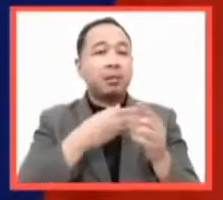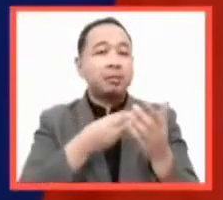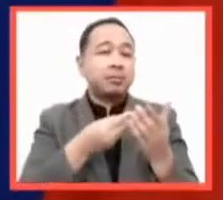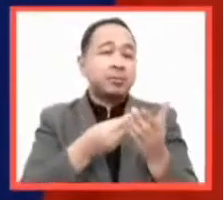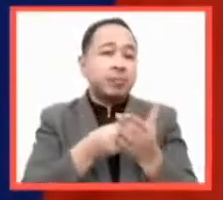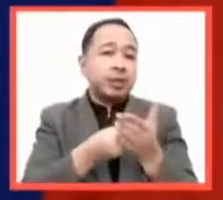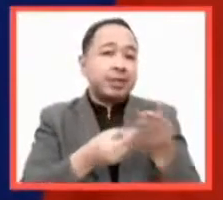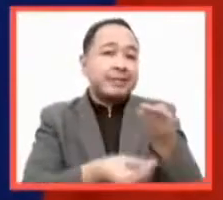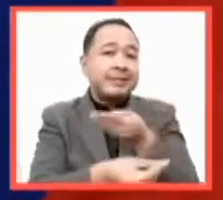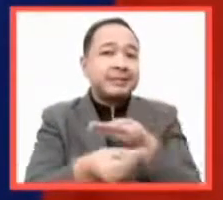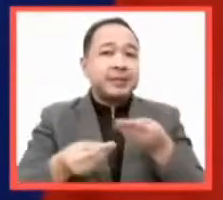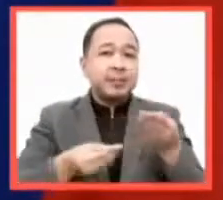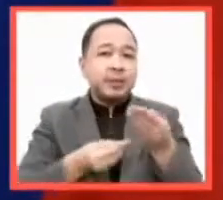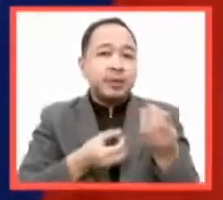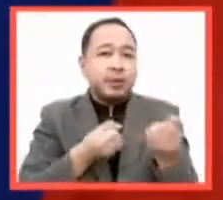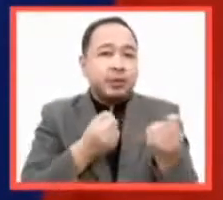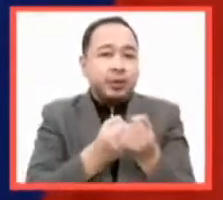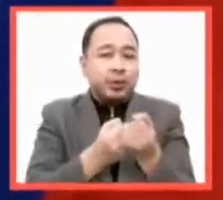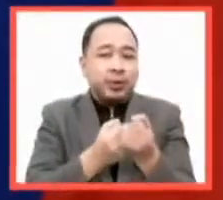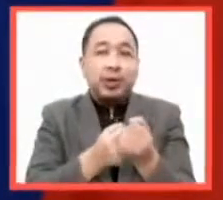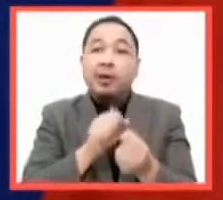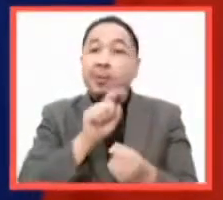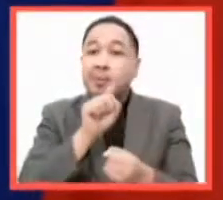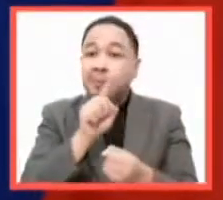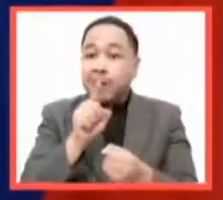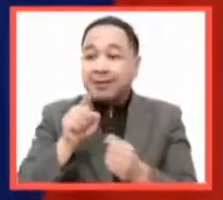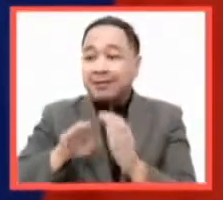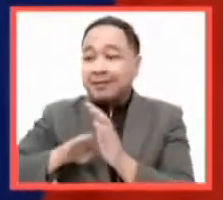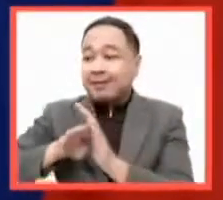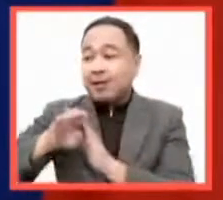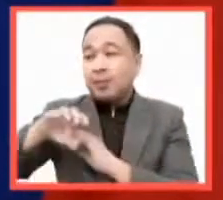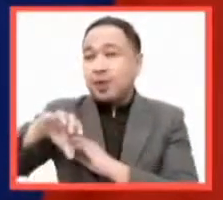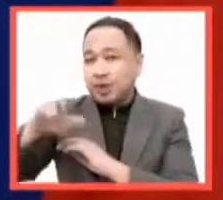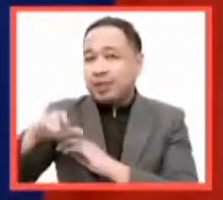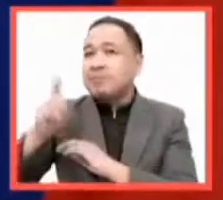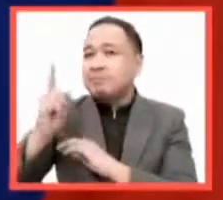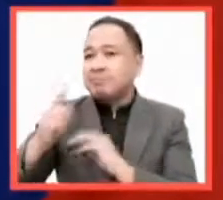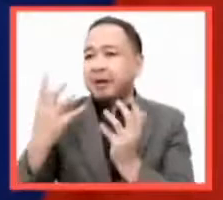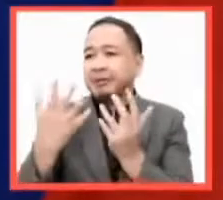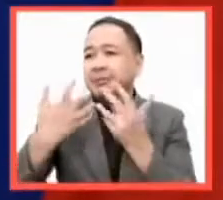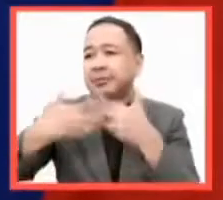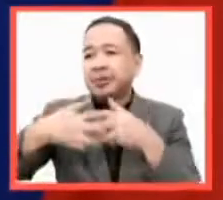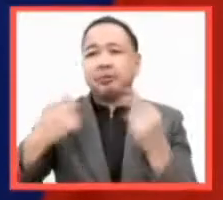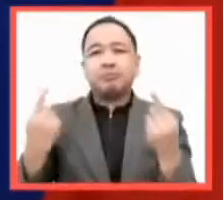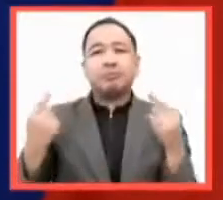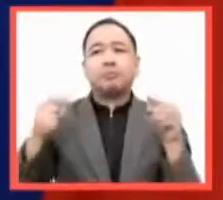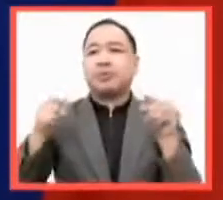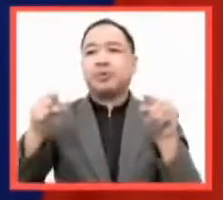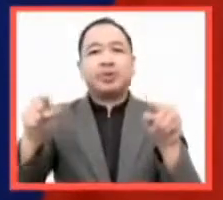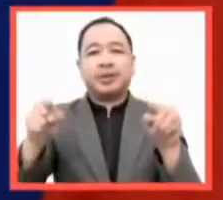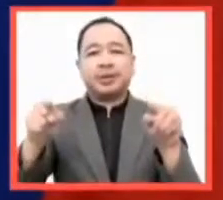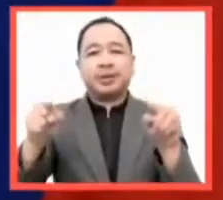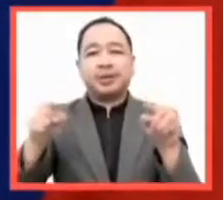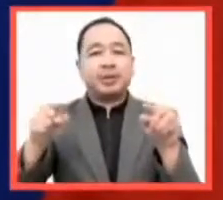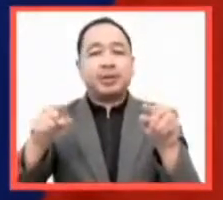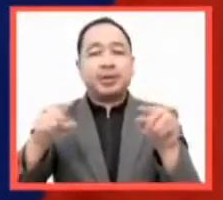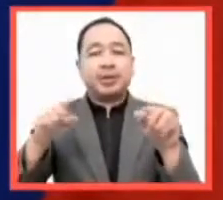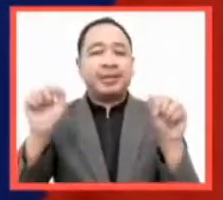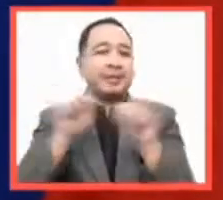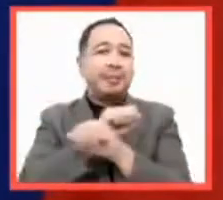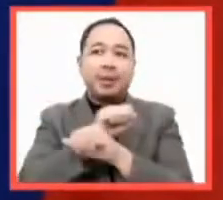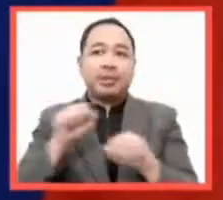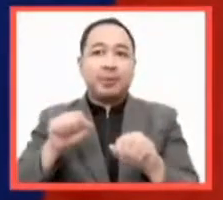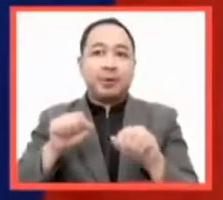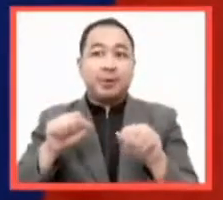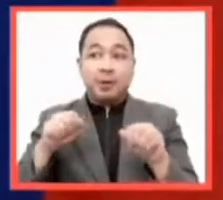of developing countries' economic vitality. It simply cannot be, or it would